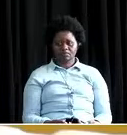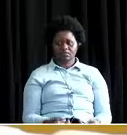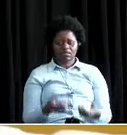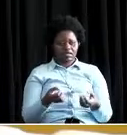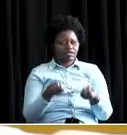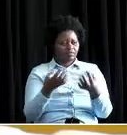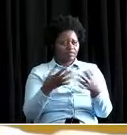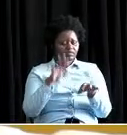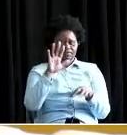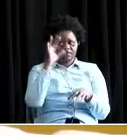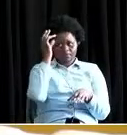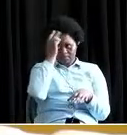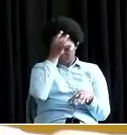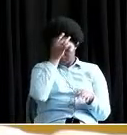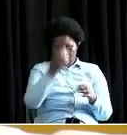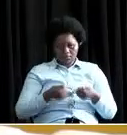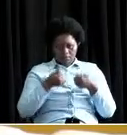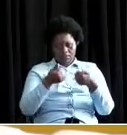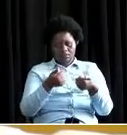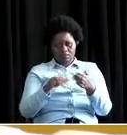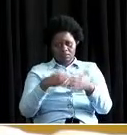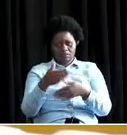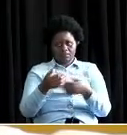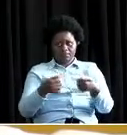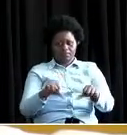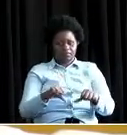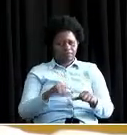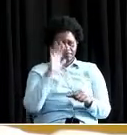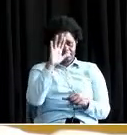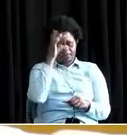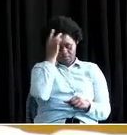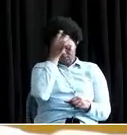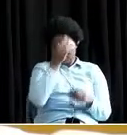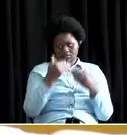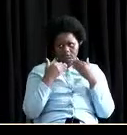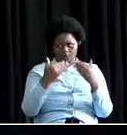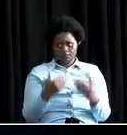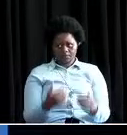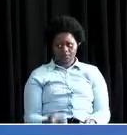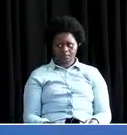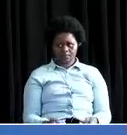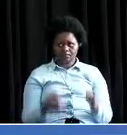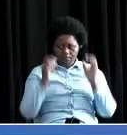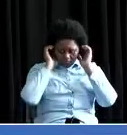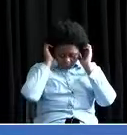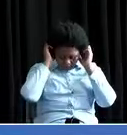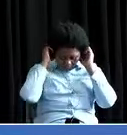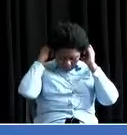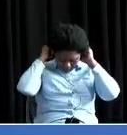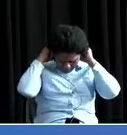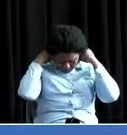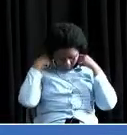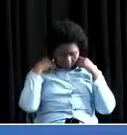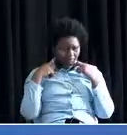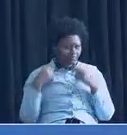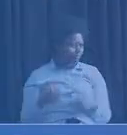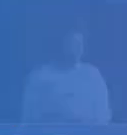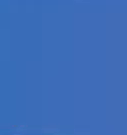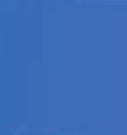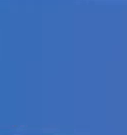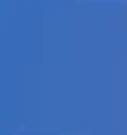Let's give the system 5 minutes. Then we'll be back after 5 minutes. Thank you. Mr. Speaker, you're not the only person. Oh my